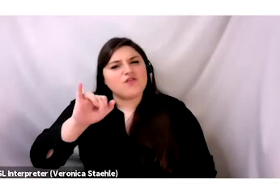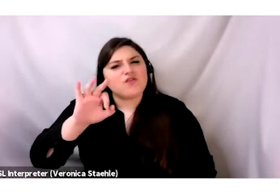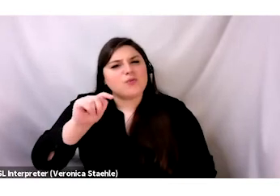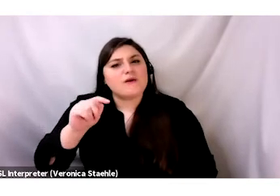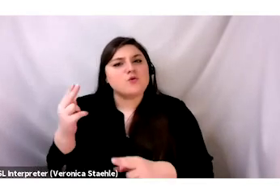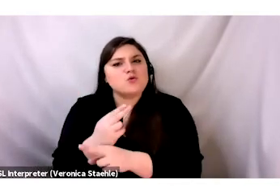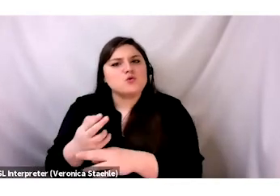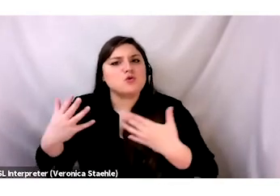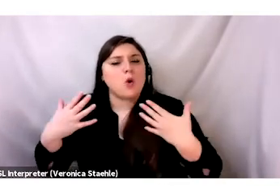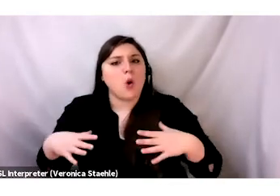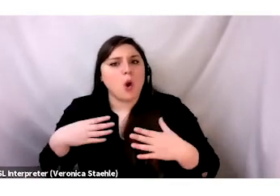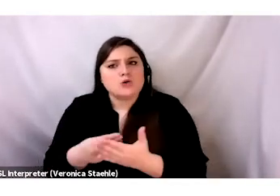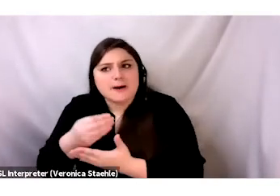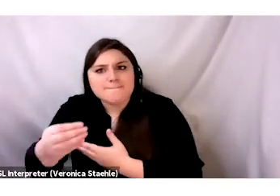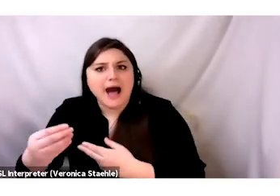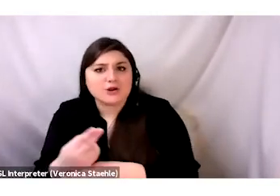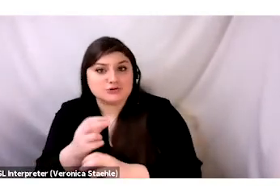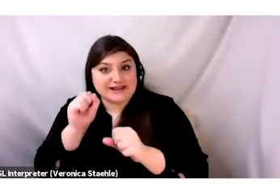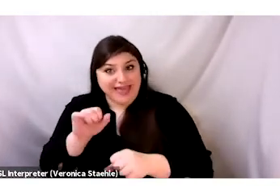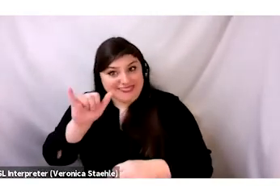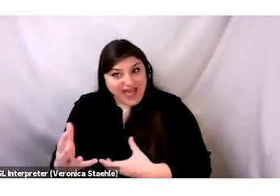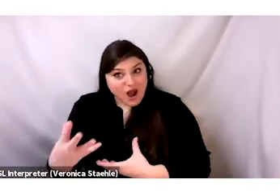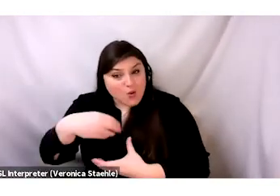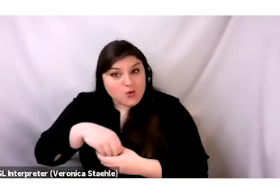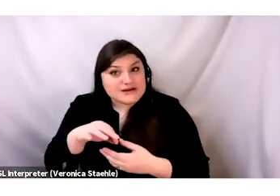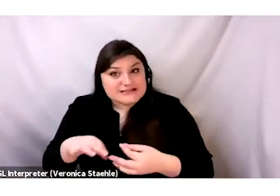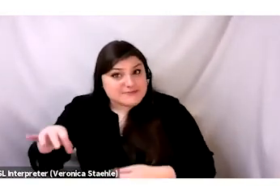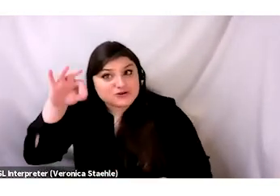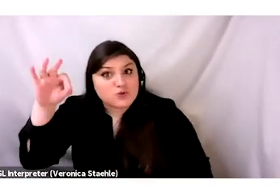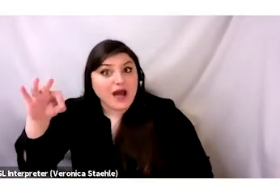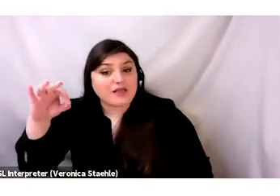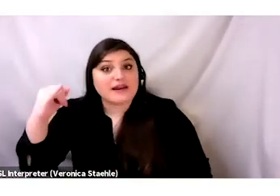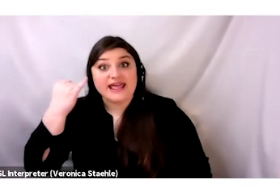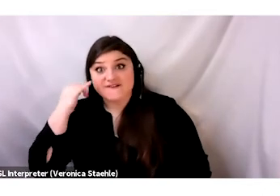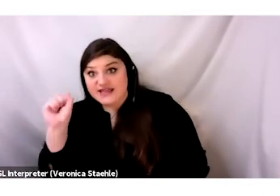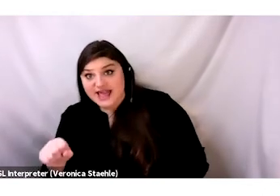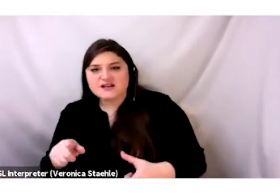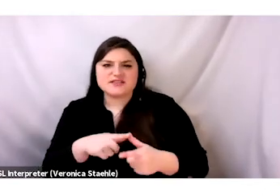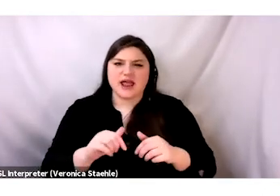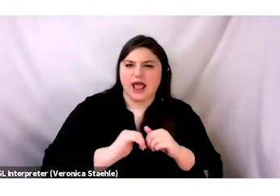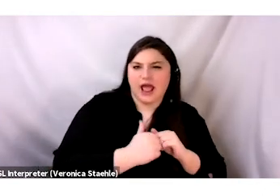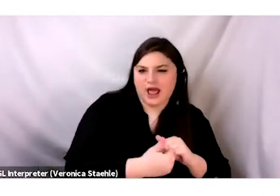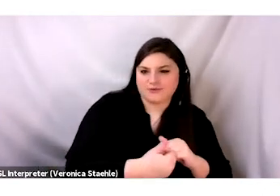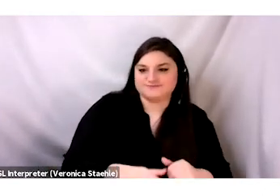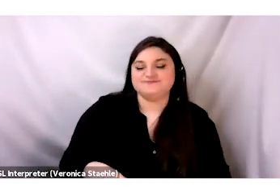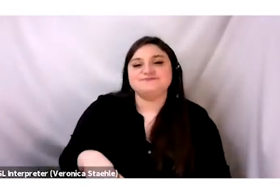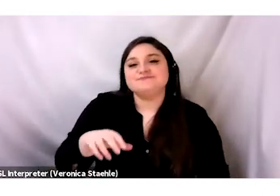spirituality? If yes, then how? I would say that's been one of the answers that I've